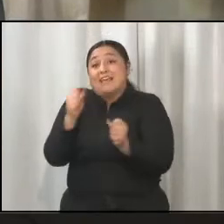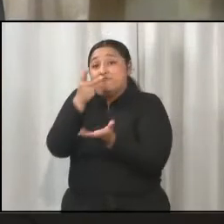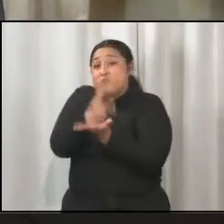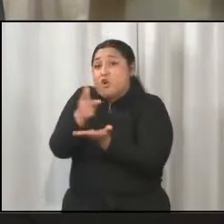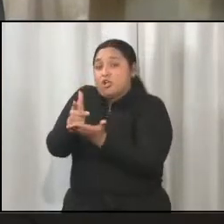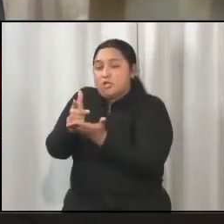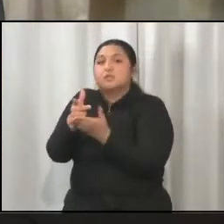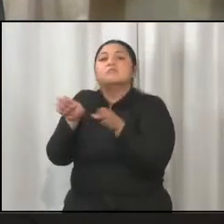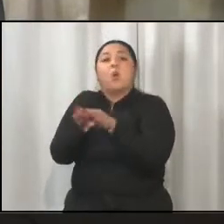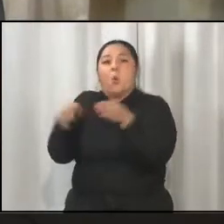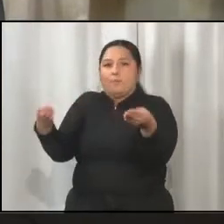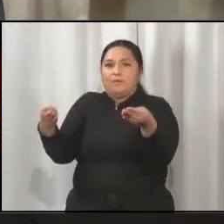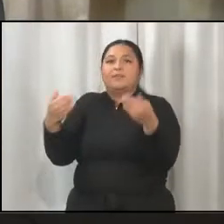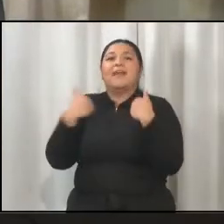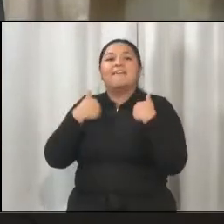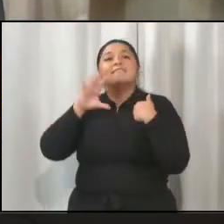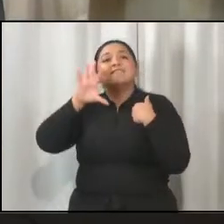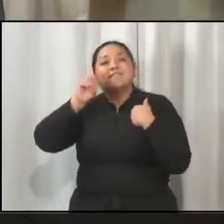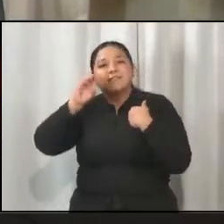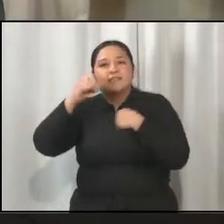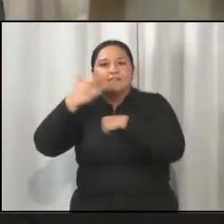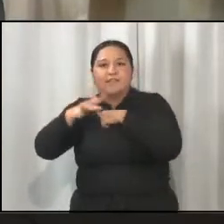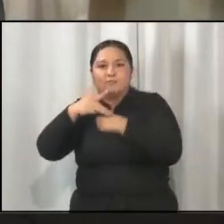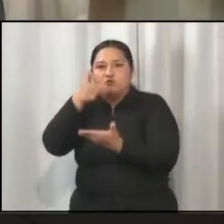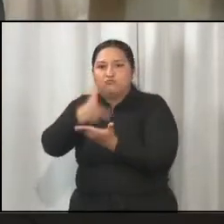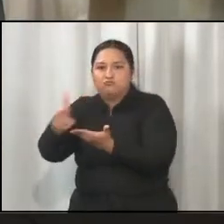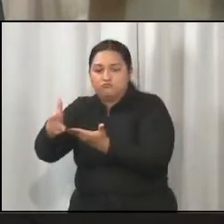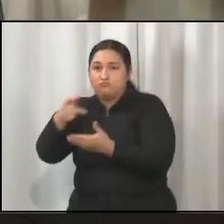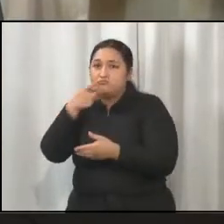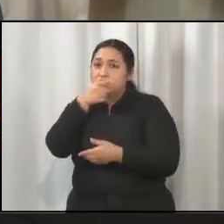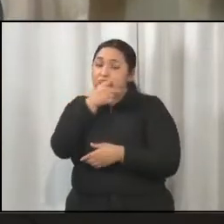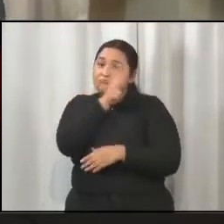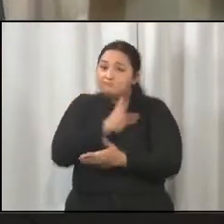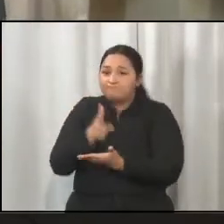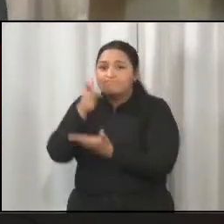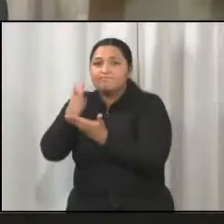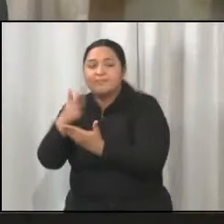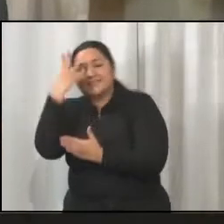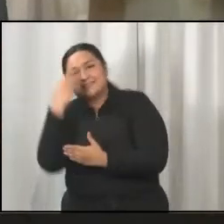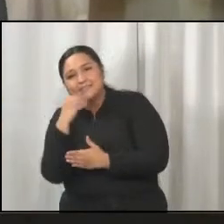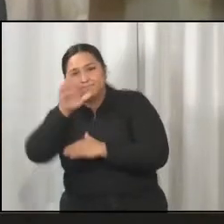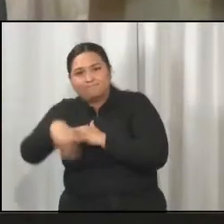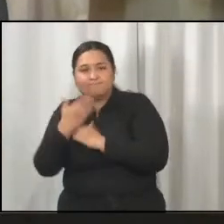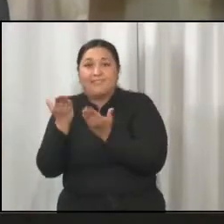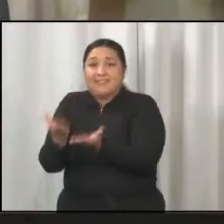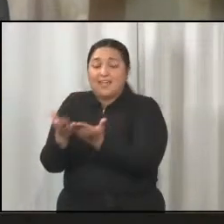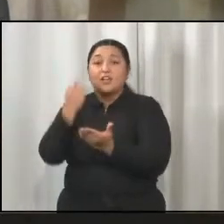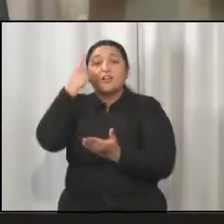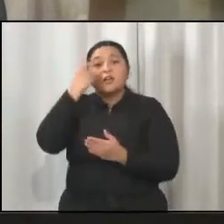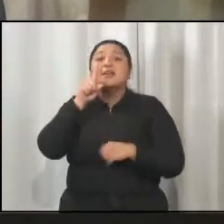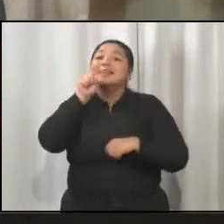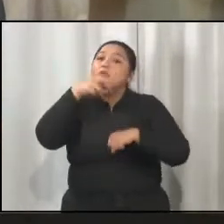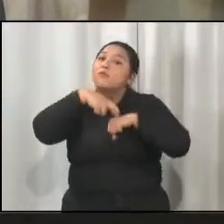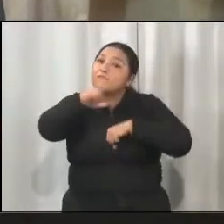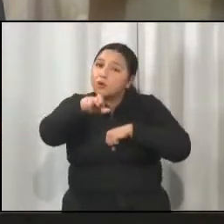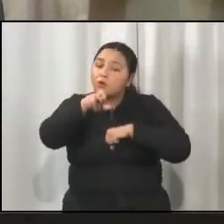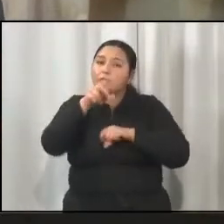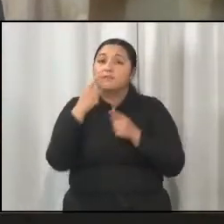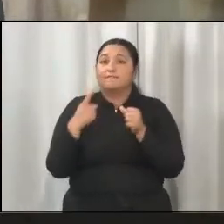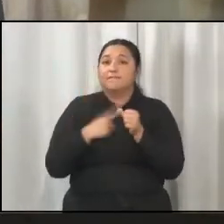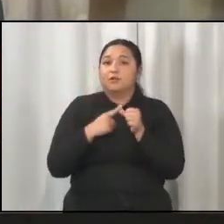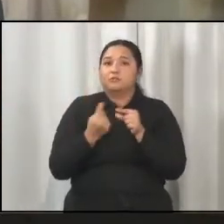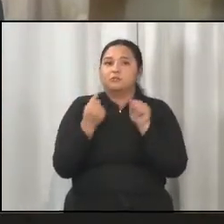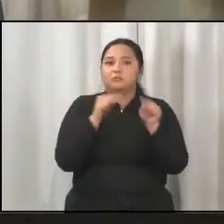And you need to be referred through the multi-service center. If you want to head over to the multi-service center, it's